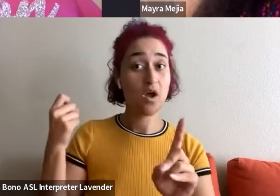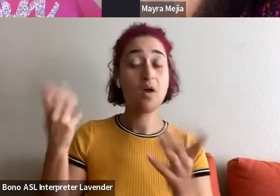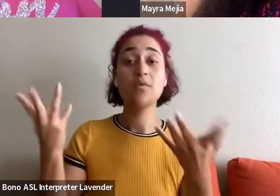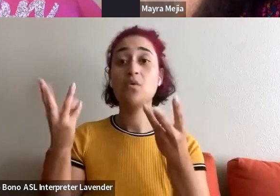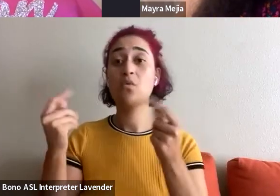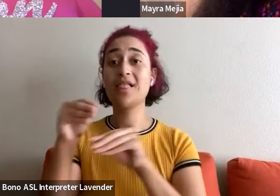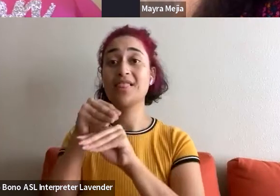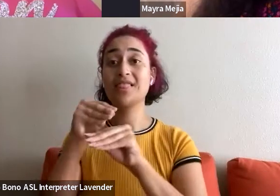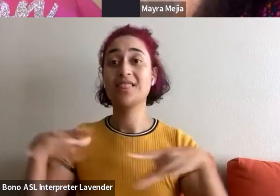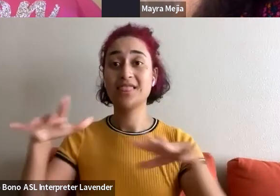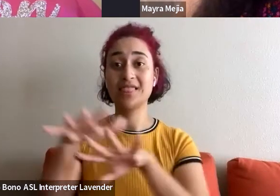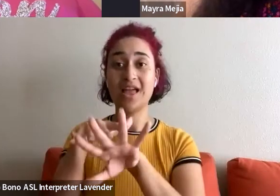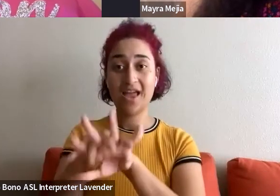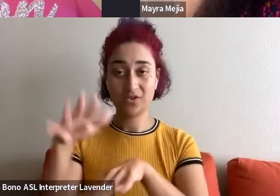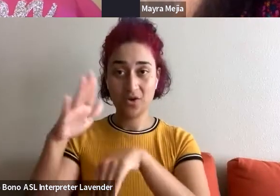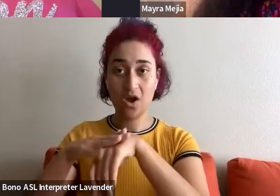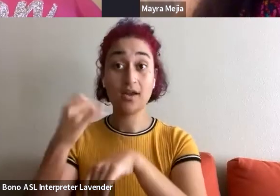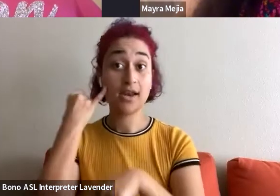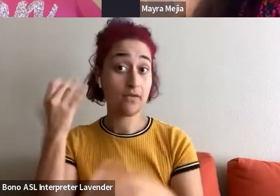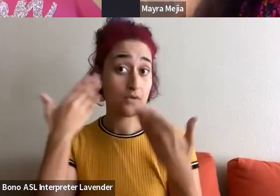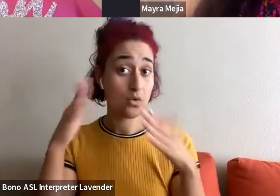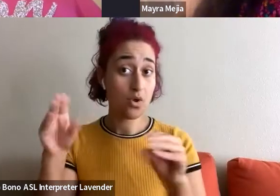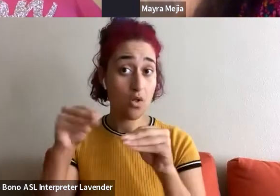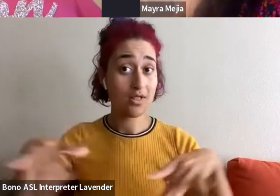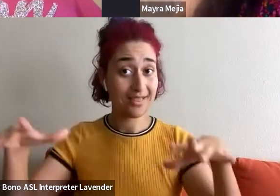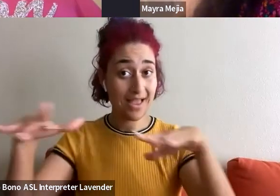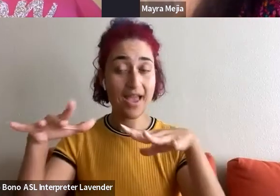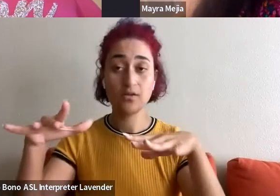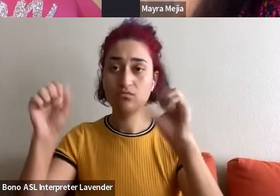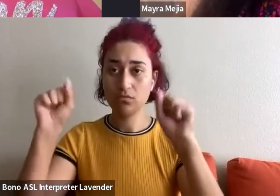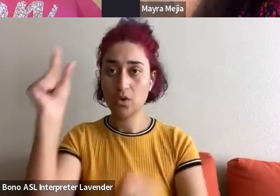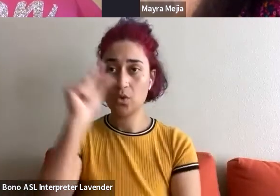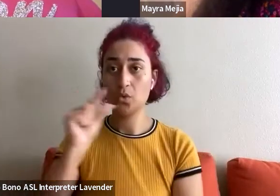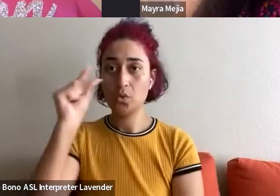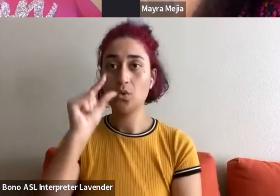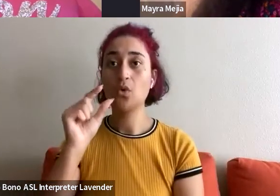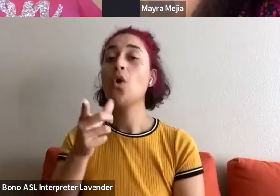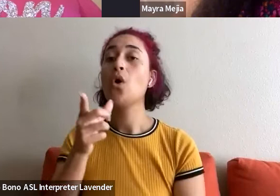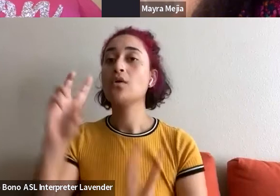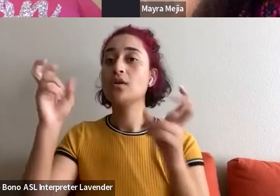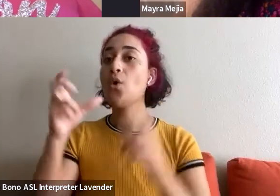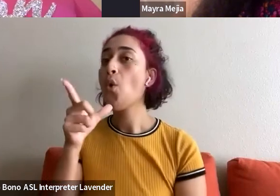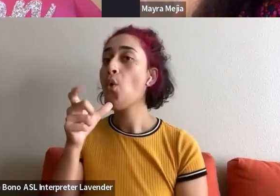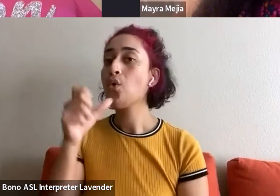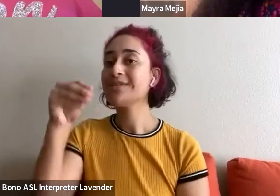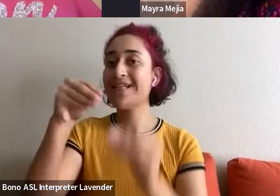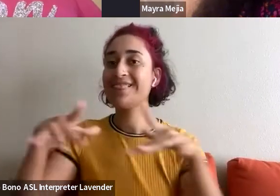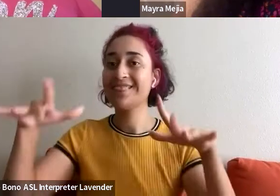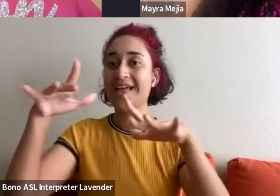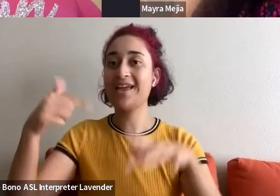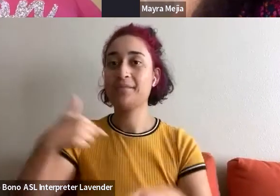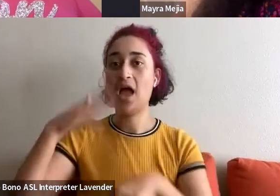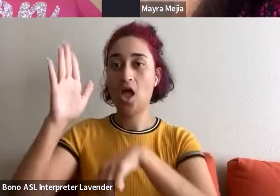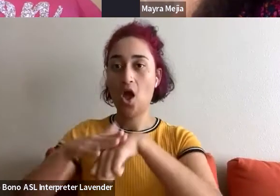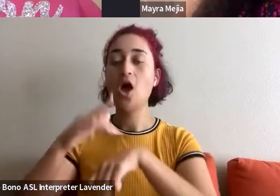on. And if you don't know, you can always Google whose land am I on, and you'll find websites that can